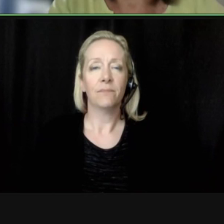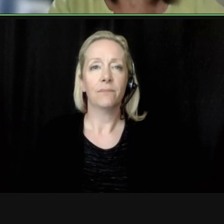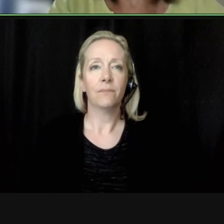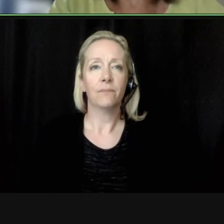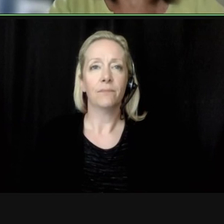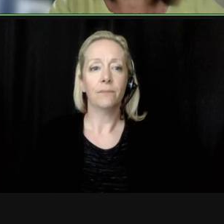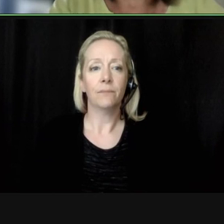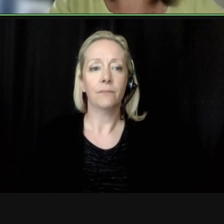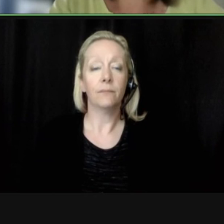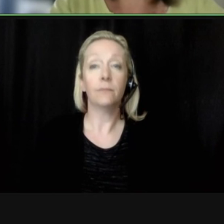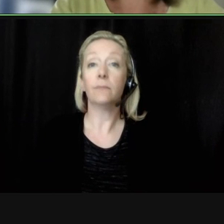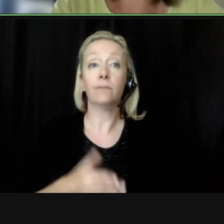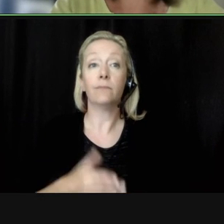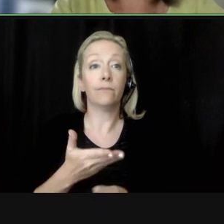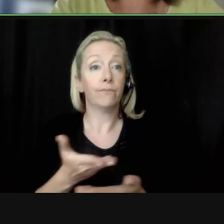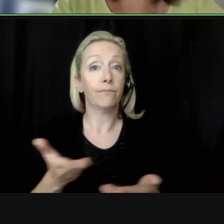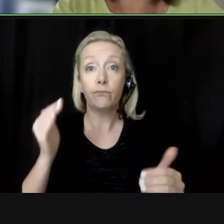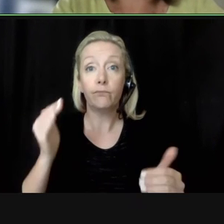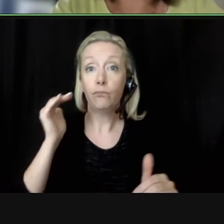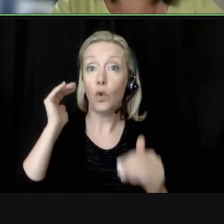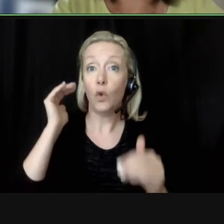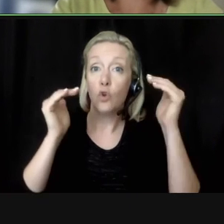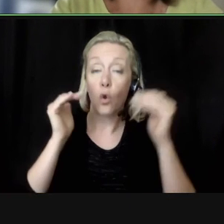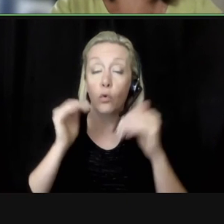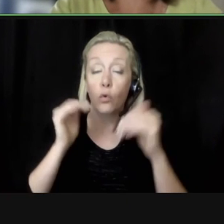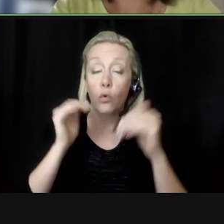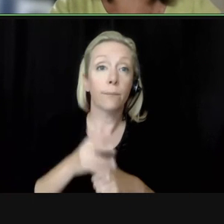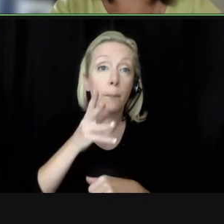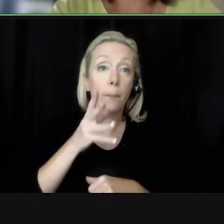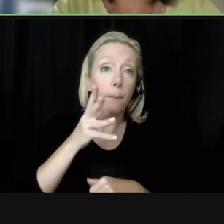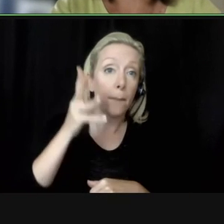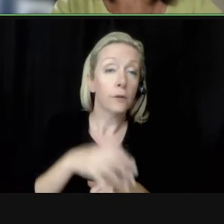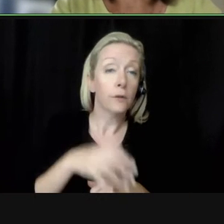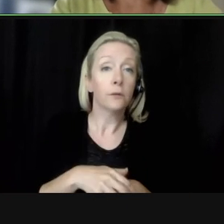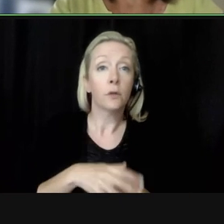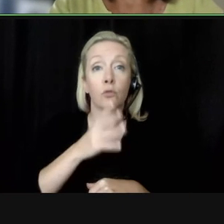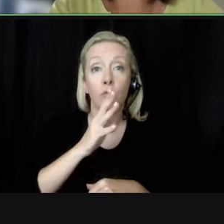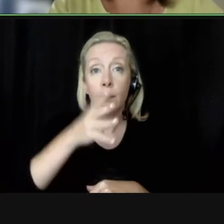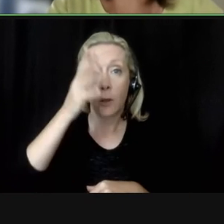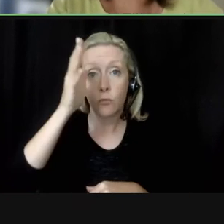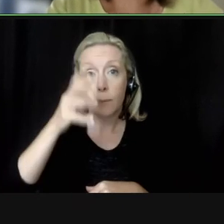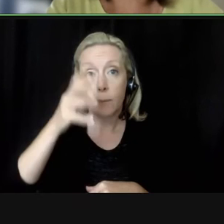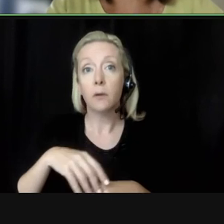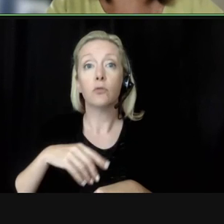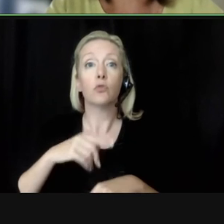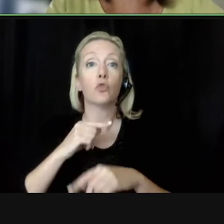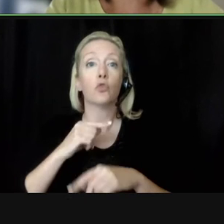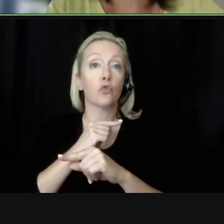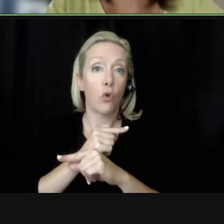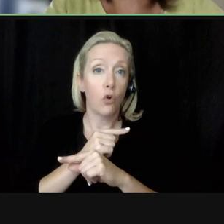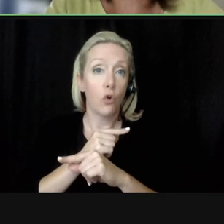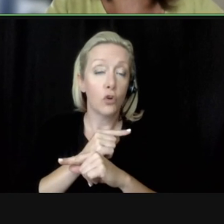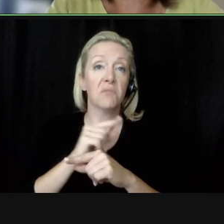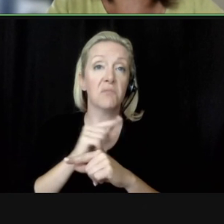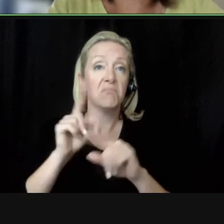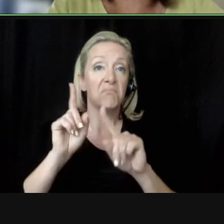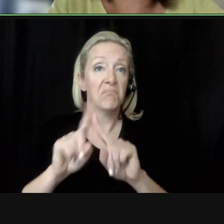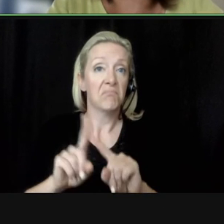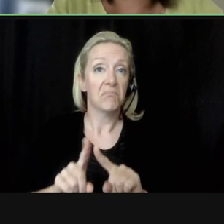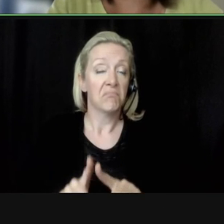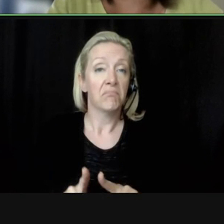As adults, as the parents or the guardians or the grandparents, it's really important whether your child has